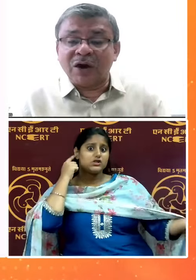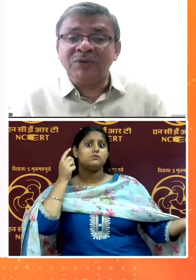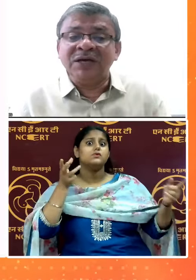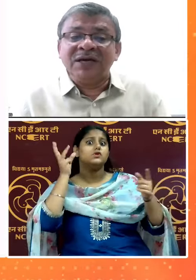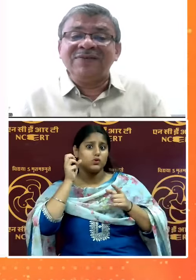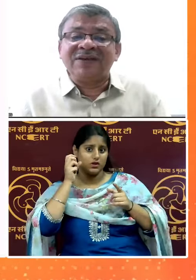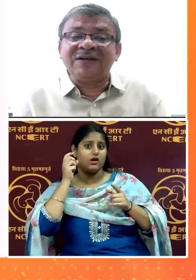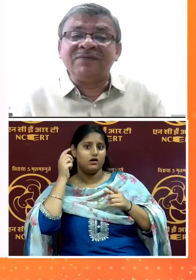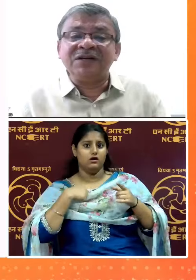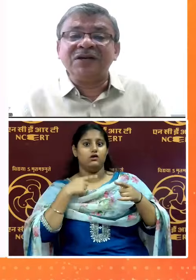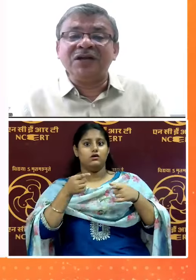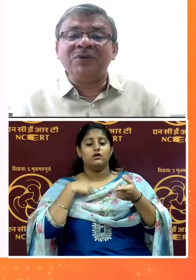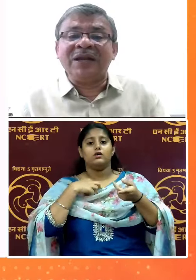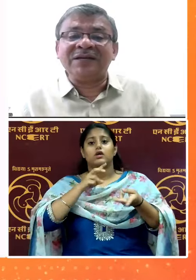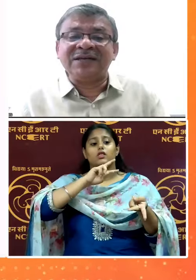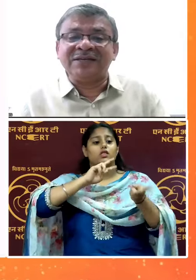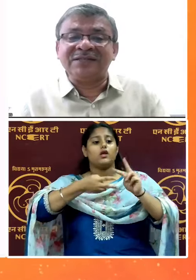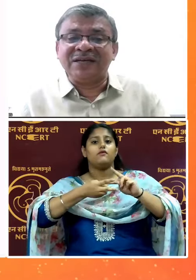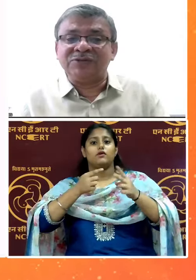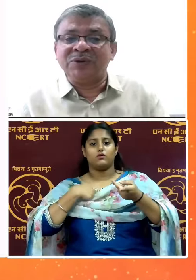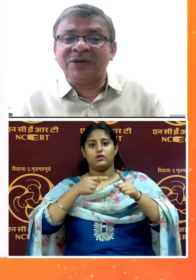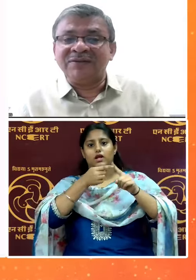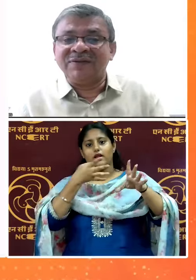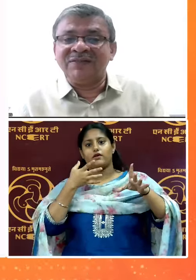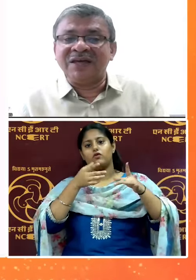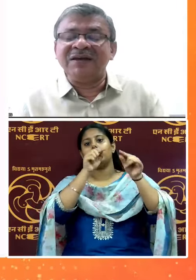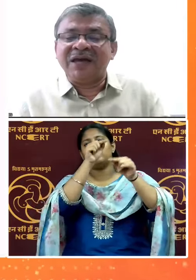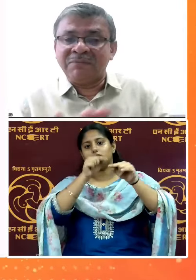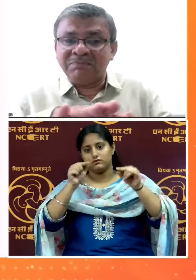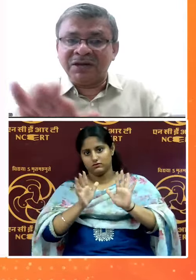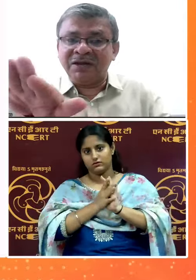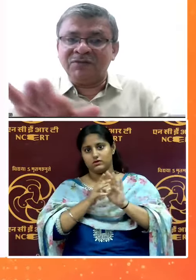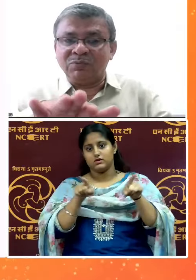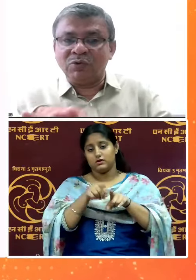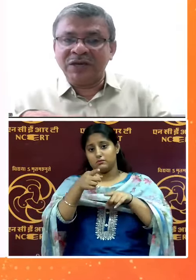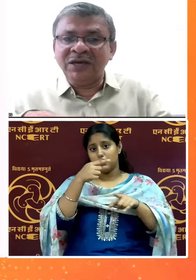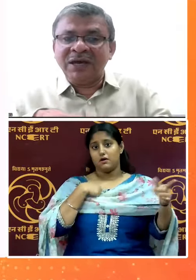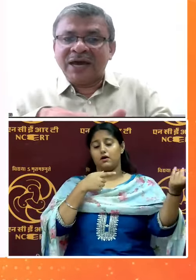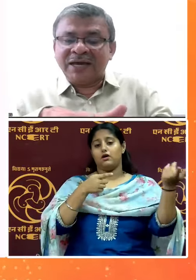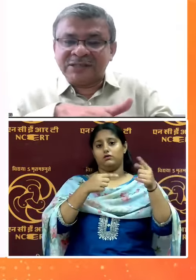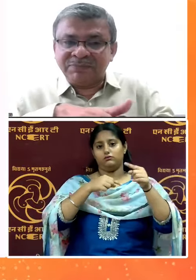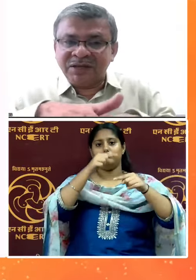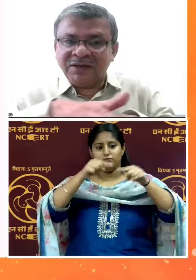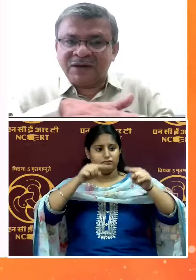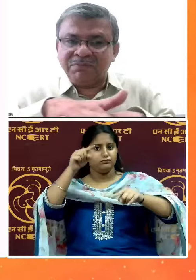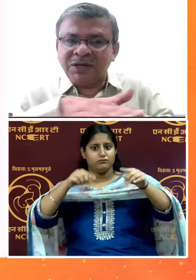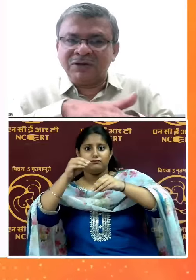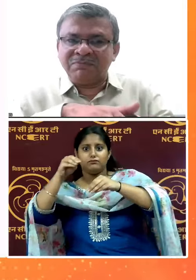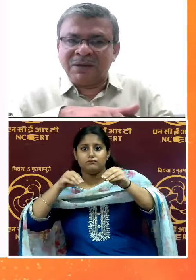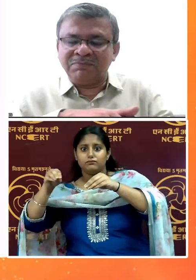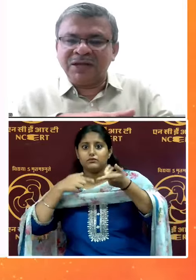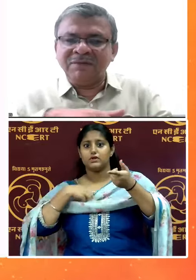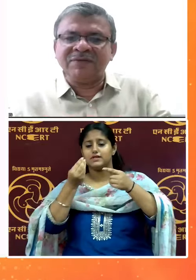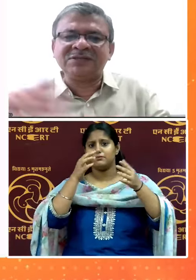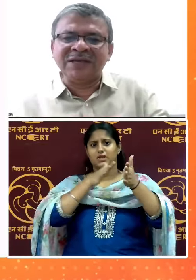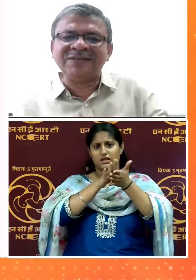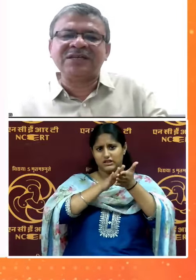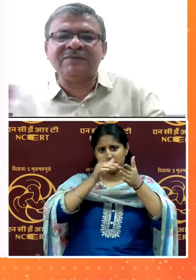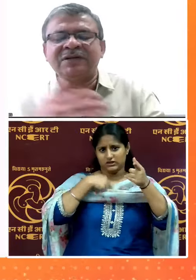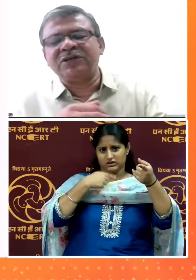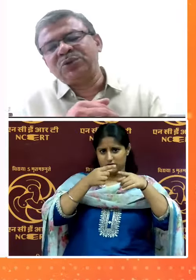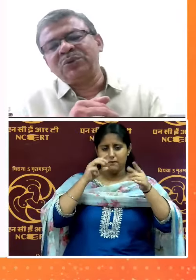as sound is converted into electrical signal. So you can see there a membrane is moving and something is rubbing on the membrane,